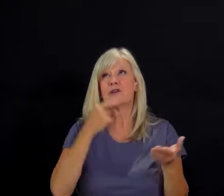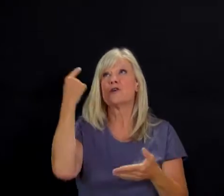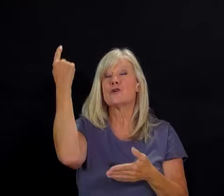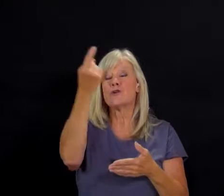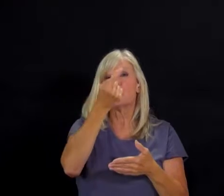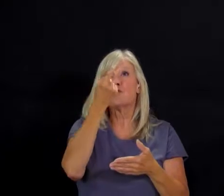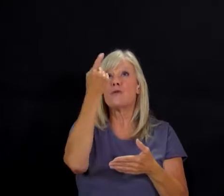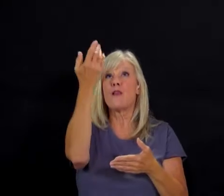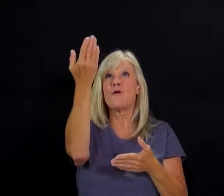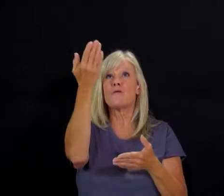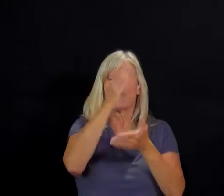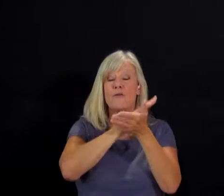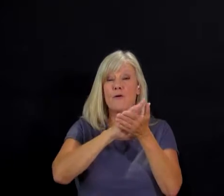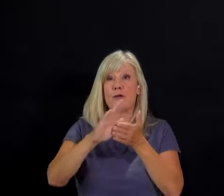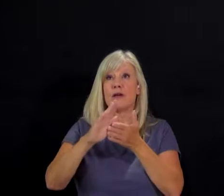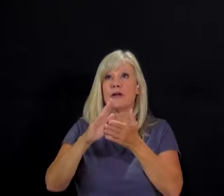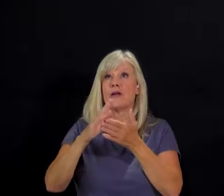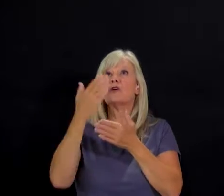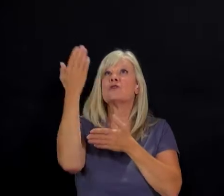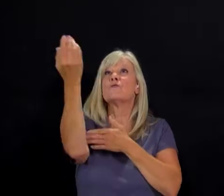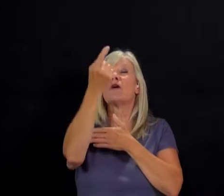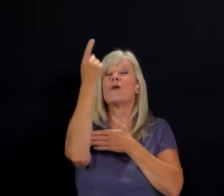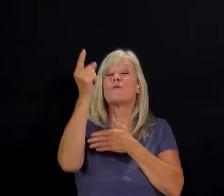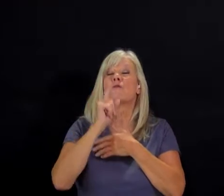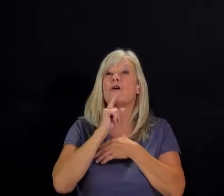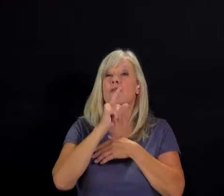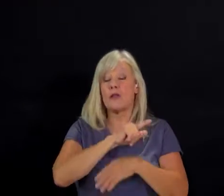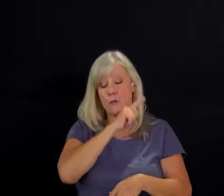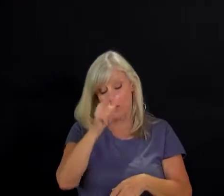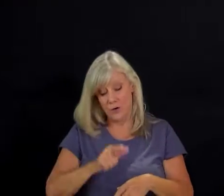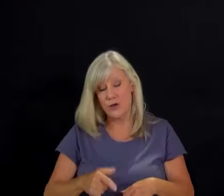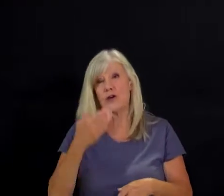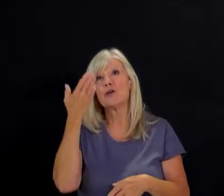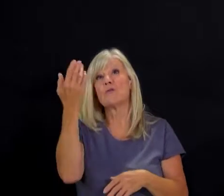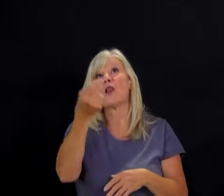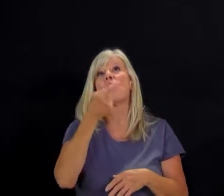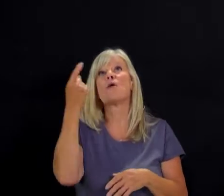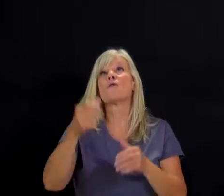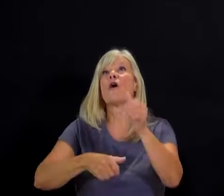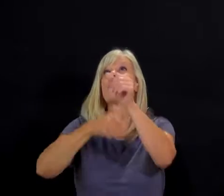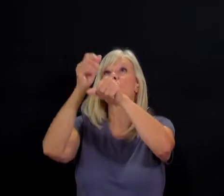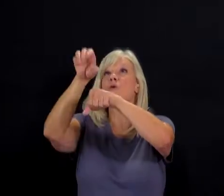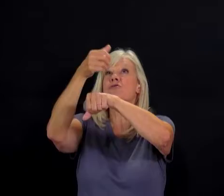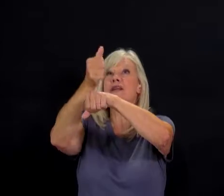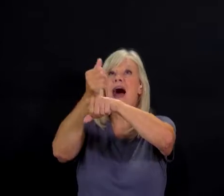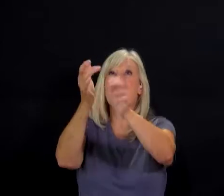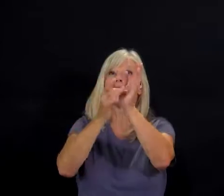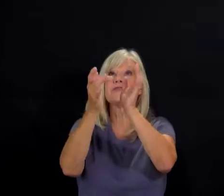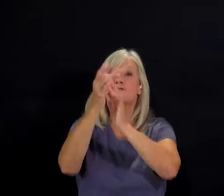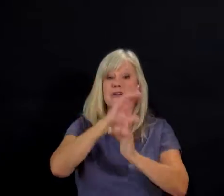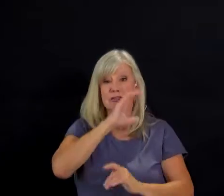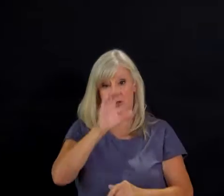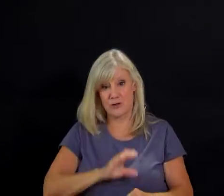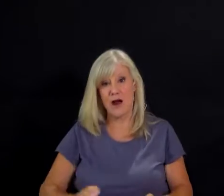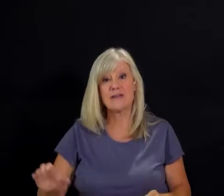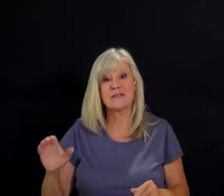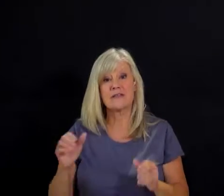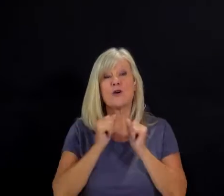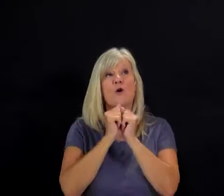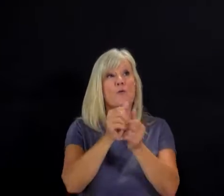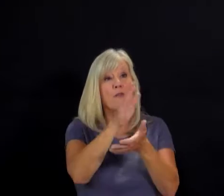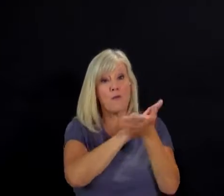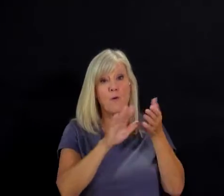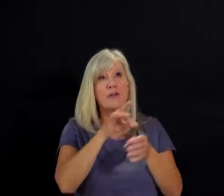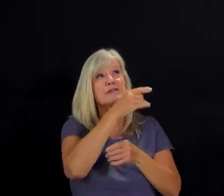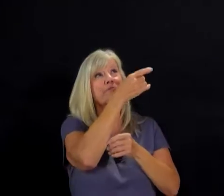you alone are the Holy One, you alone are the Lord, you alone are the Most High, Jesus Christ, with the